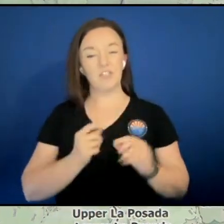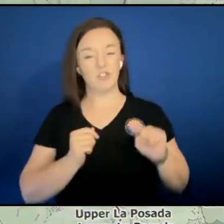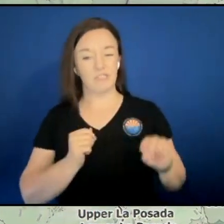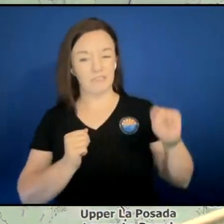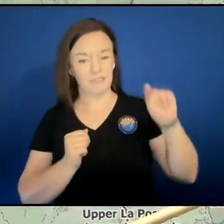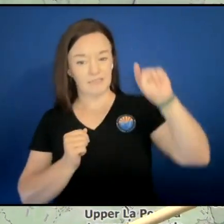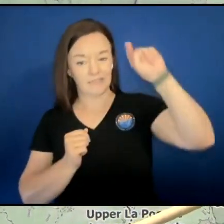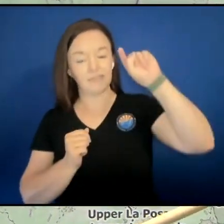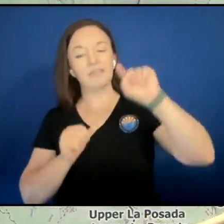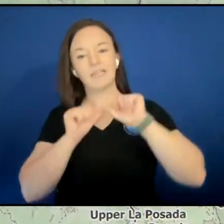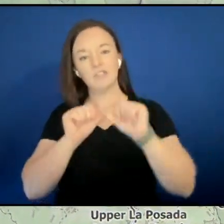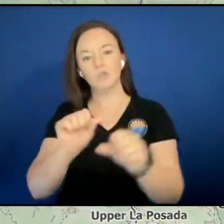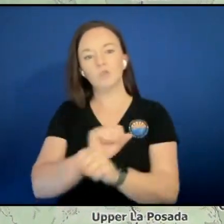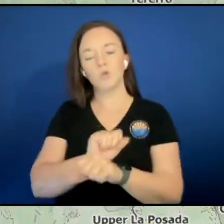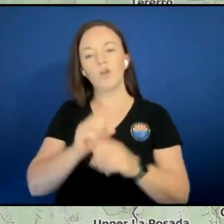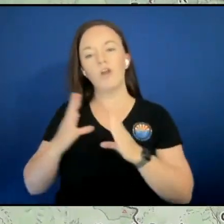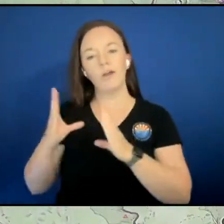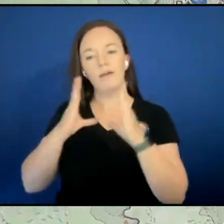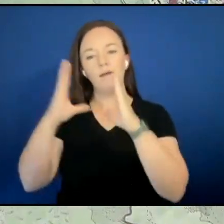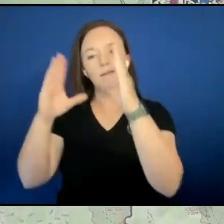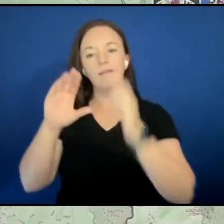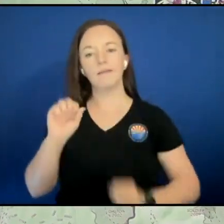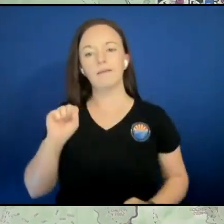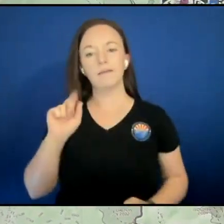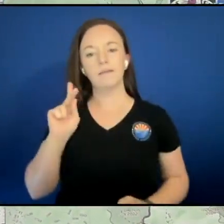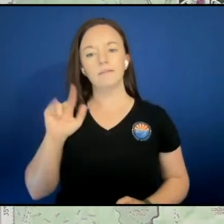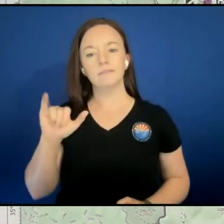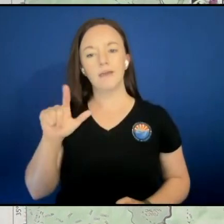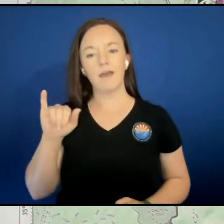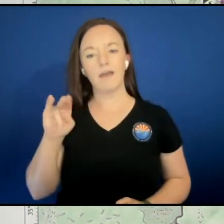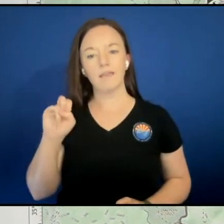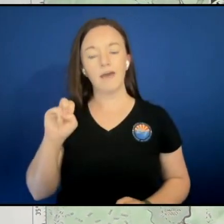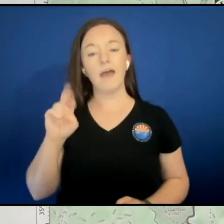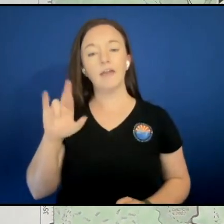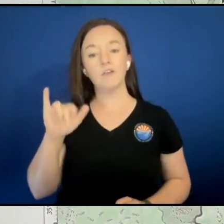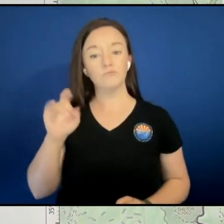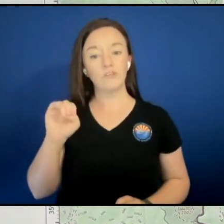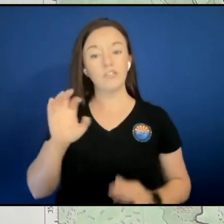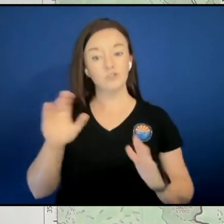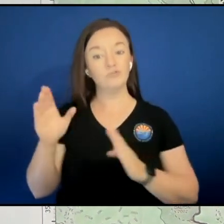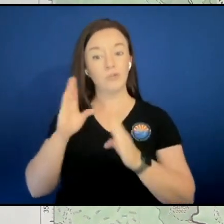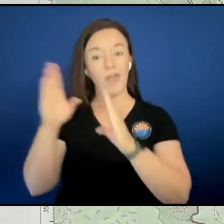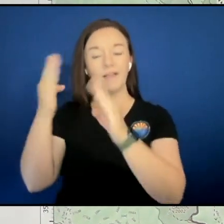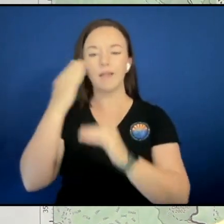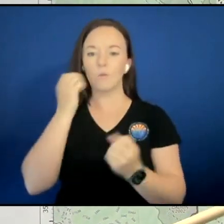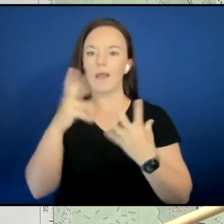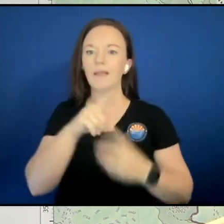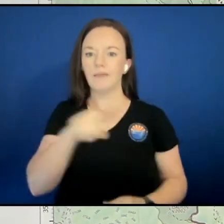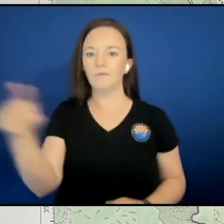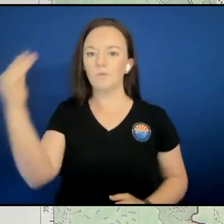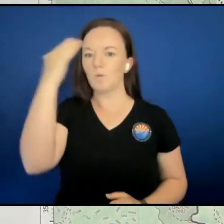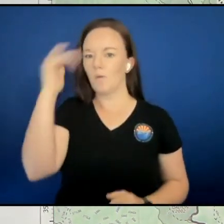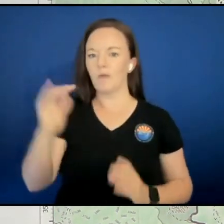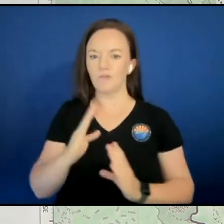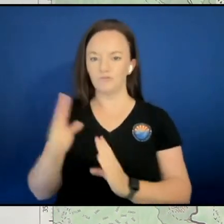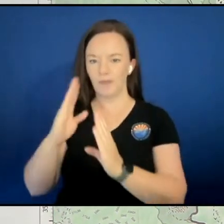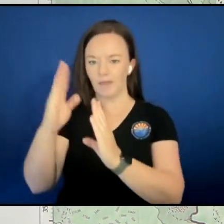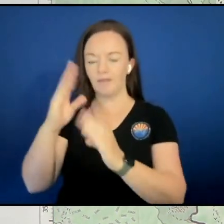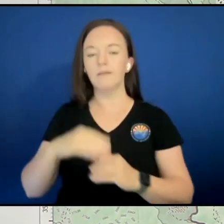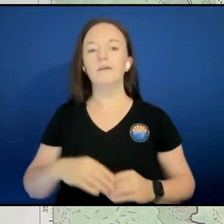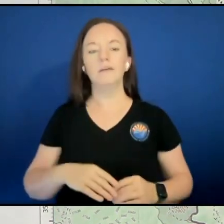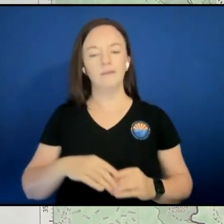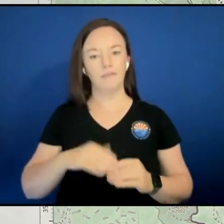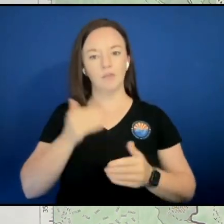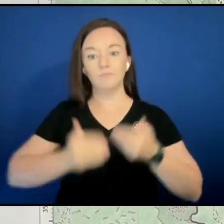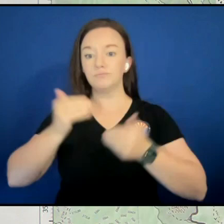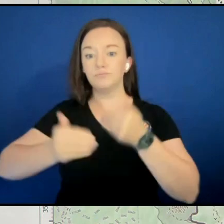on the Skyline Ridge Trail. I know a lot of you are probably familiar with that. Making really good time, using some heavy equipment to repair that, to get